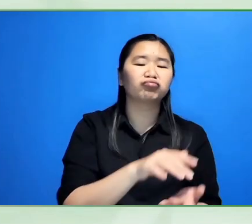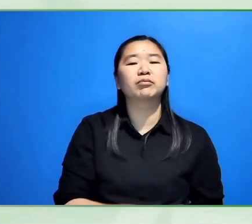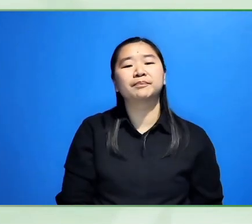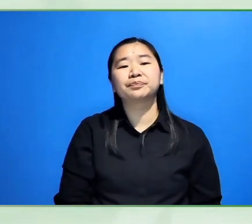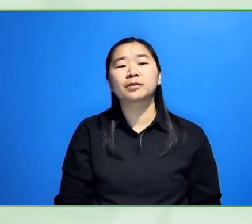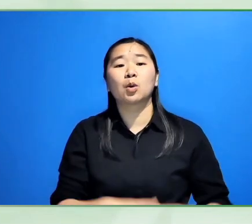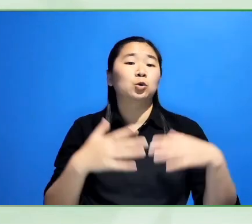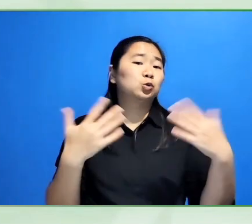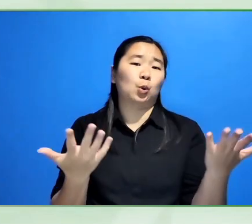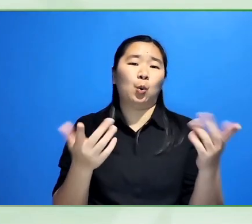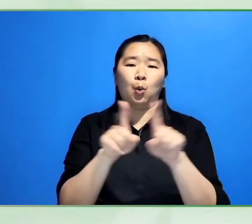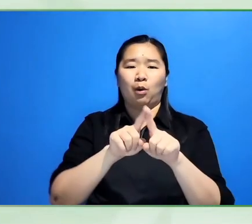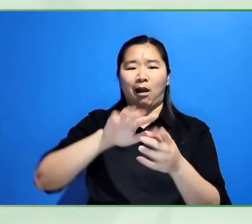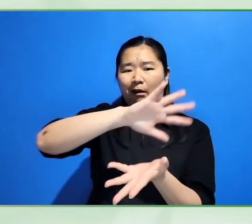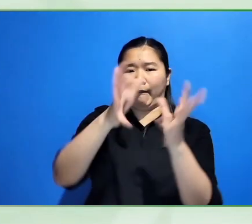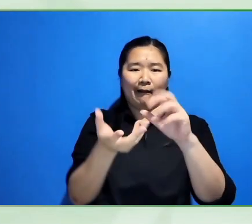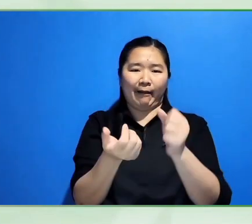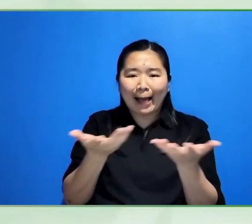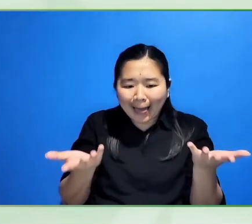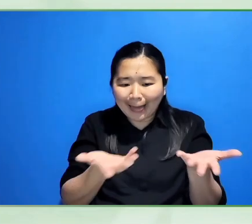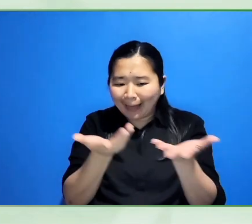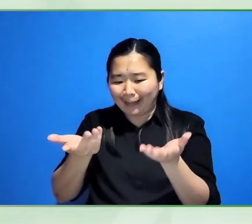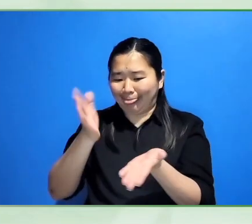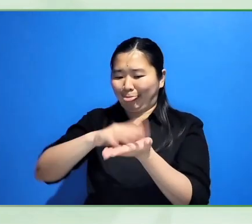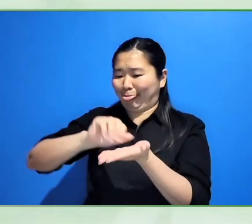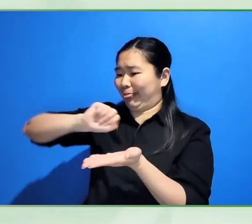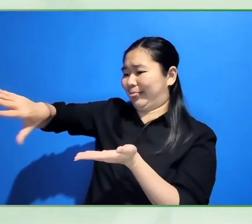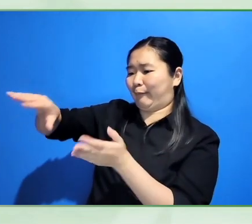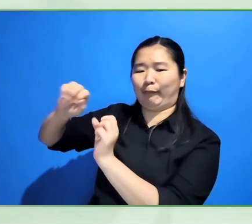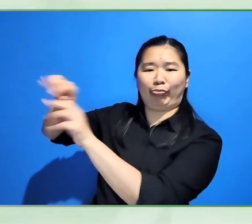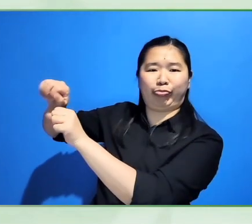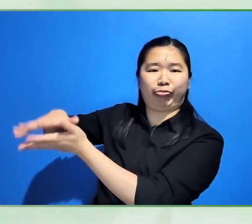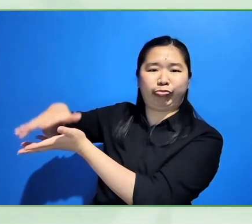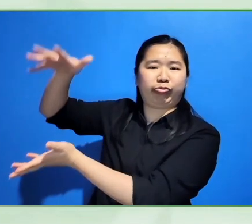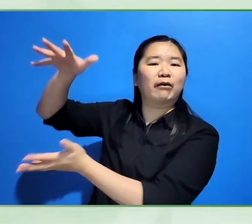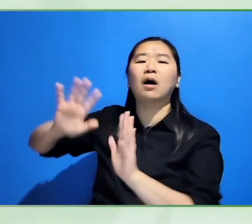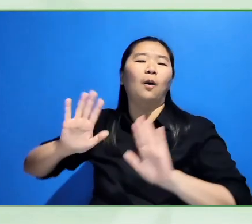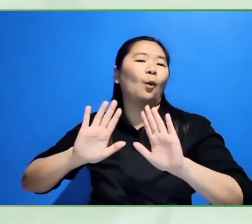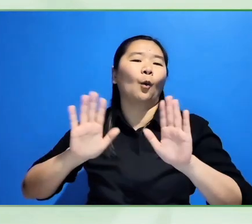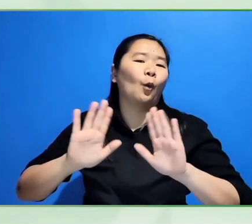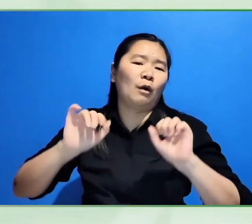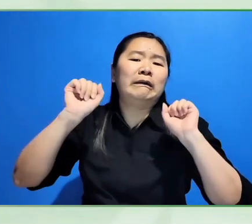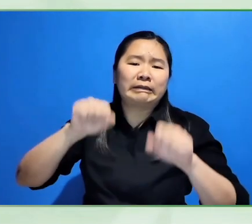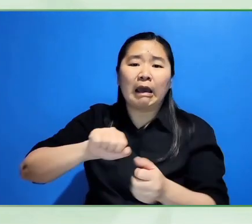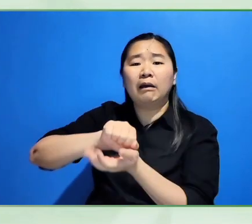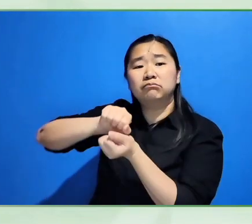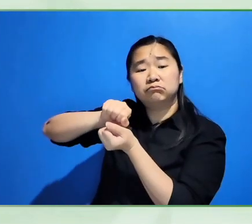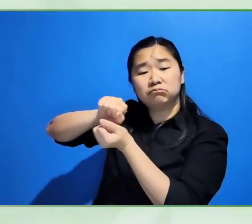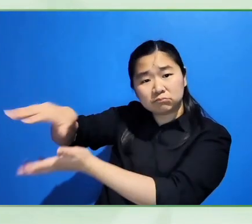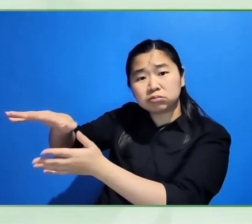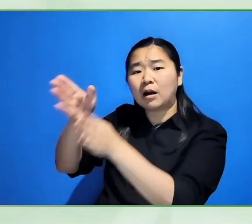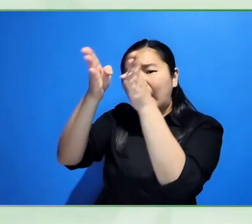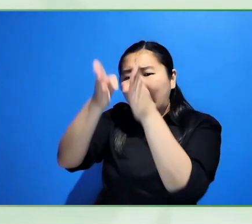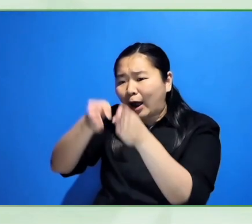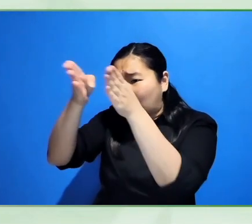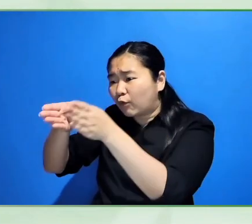vetting process before we even partner with a workshop anywhere in the world, not just in sub-Saharan Africa, to ensure that